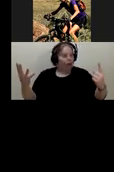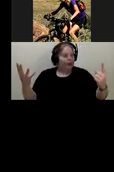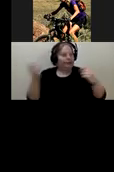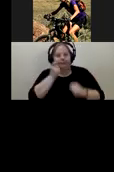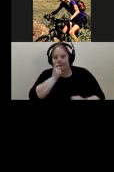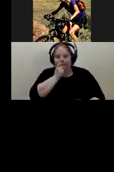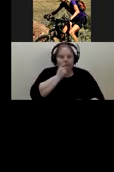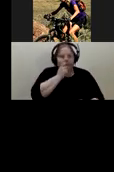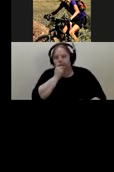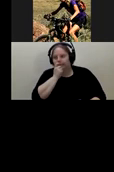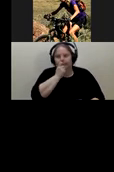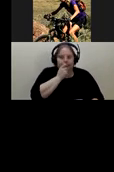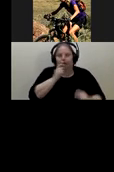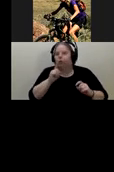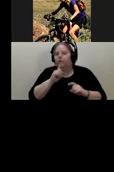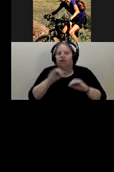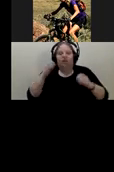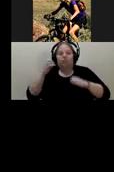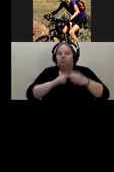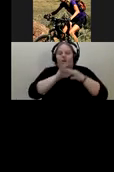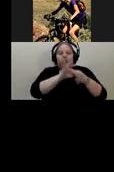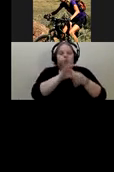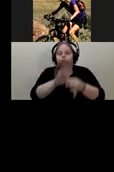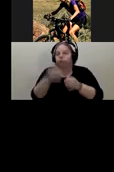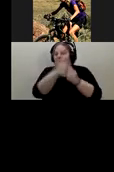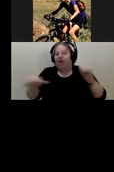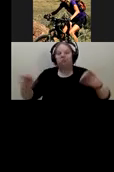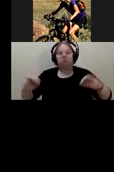or one, and you don't have any emotional attachment to any of them.